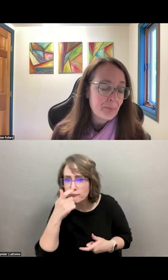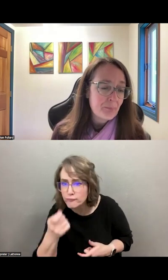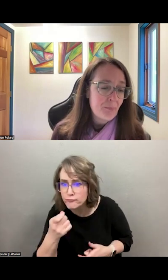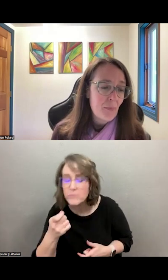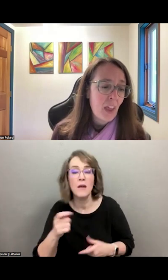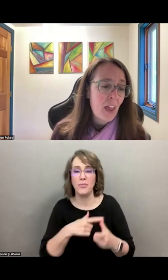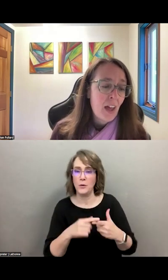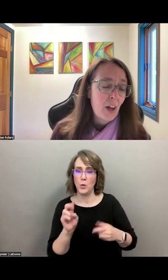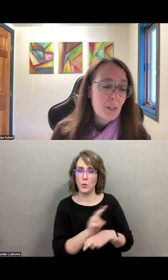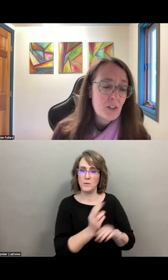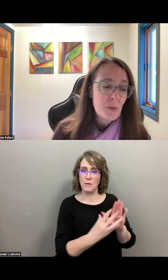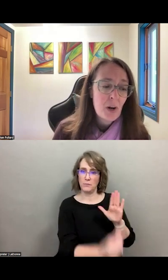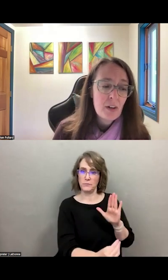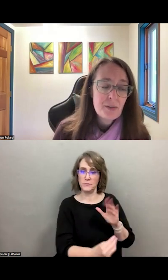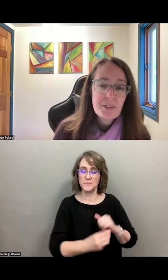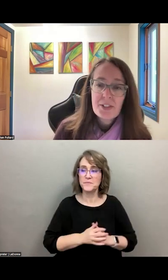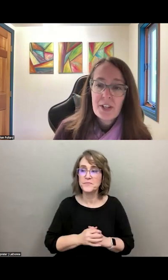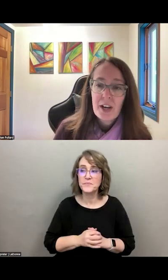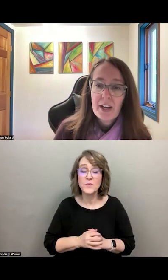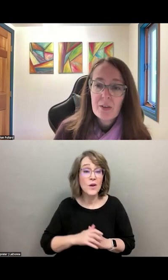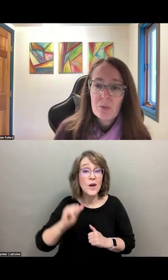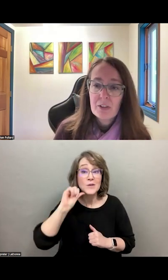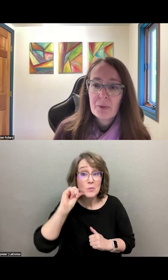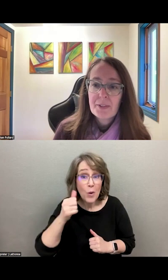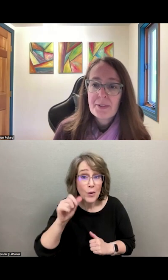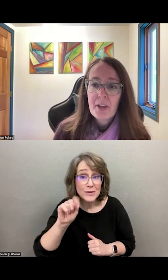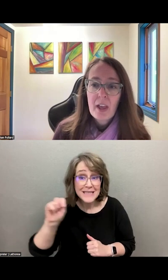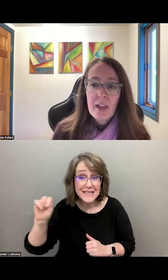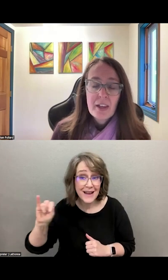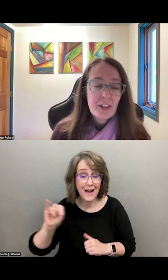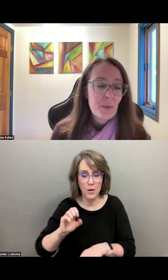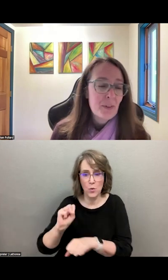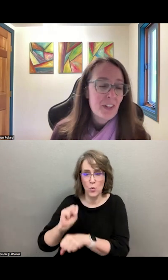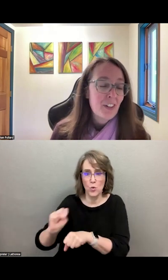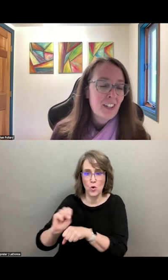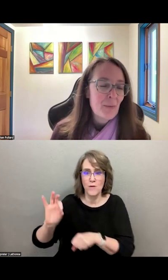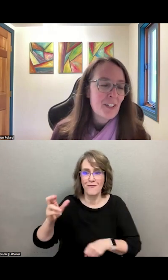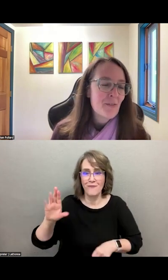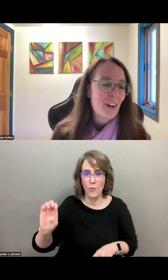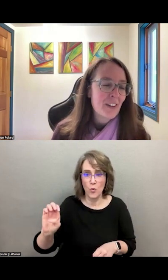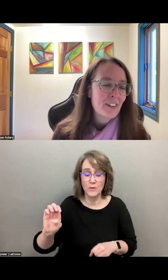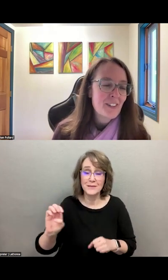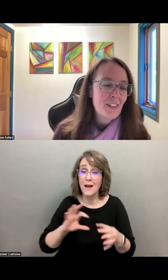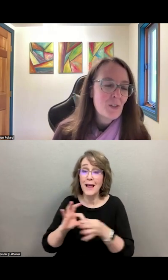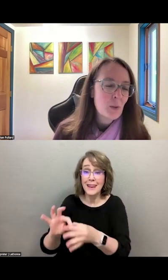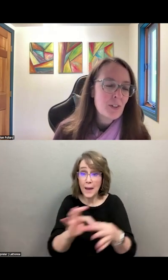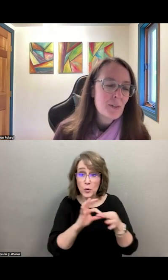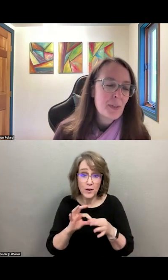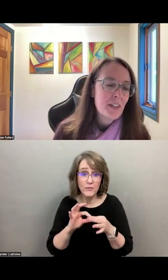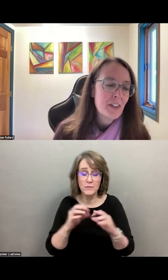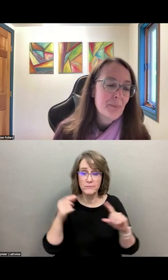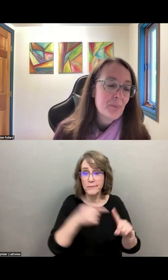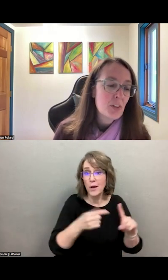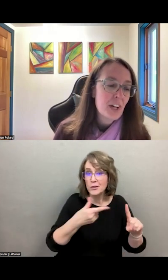from. I'll mention tomorrow's TTI workforce community, or collaborative rather, is on